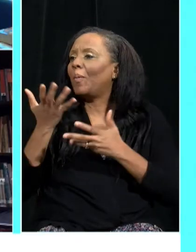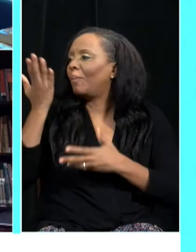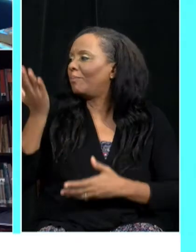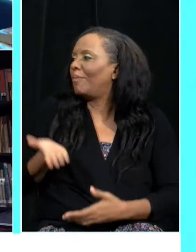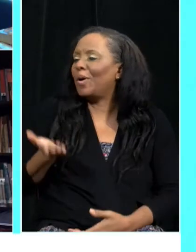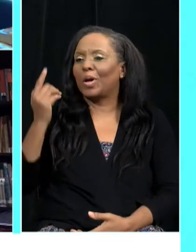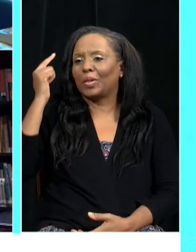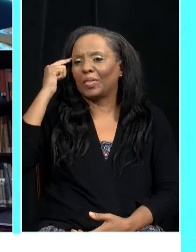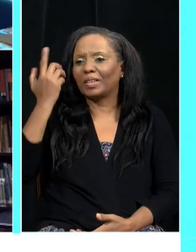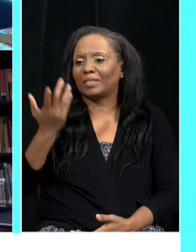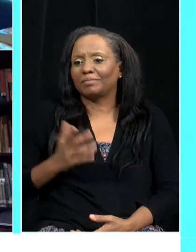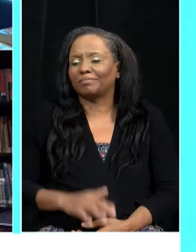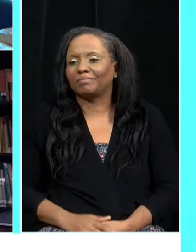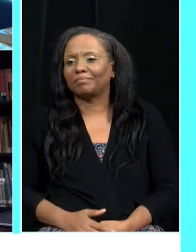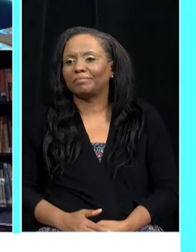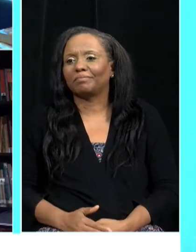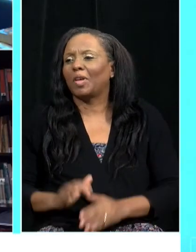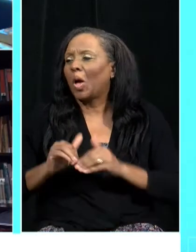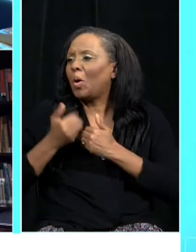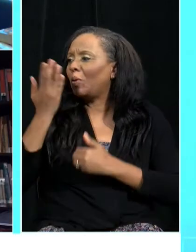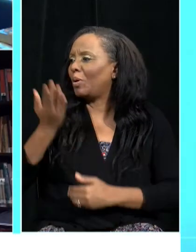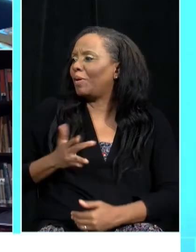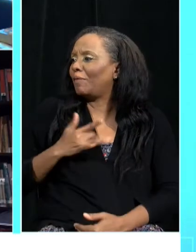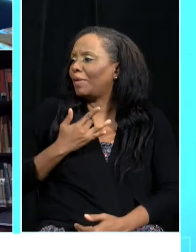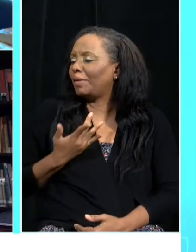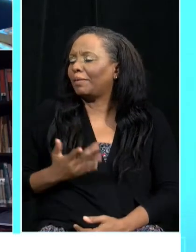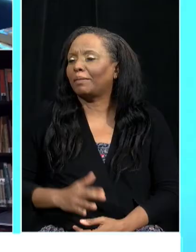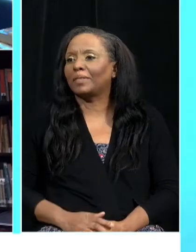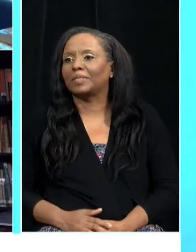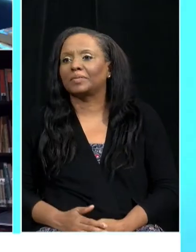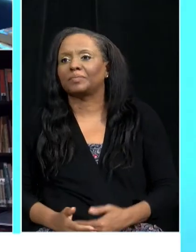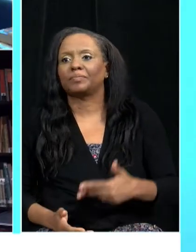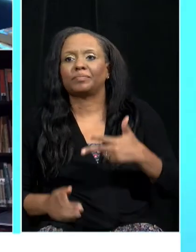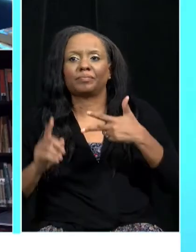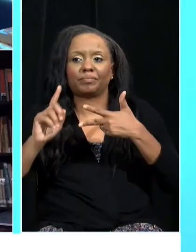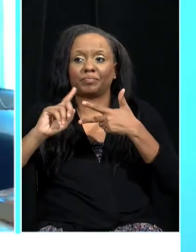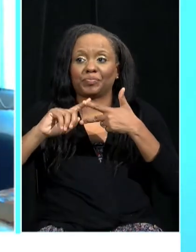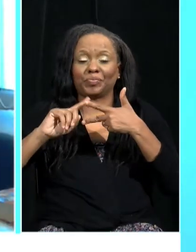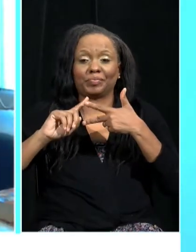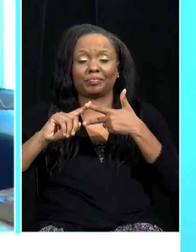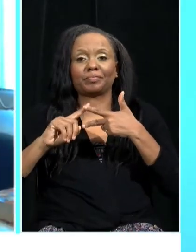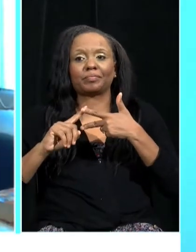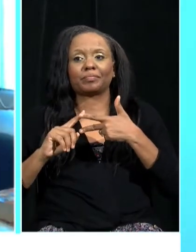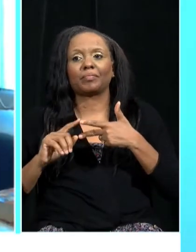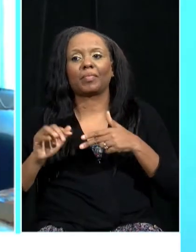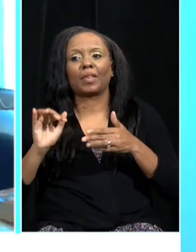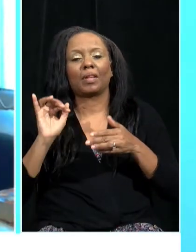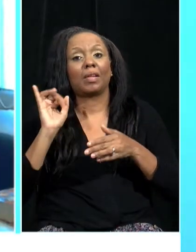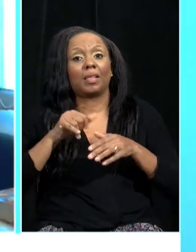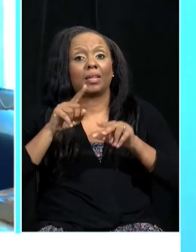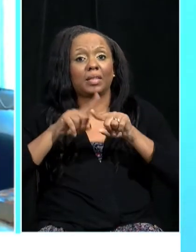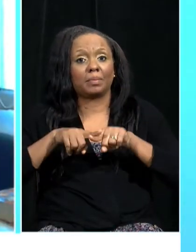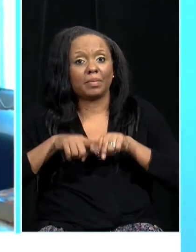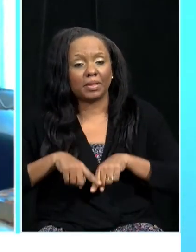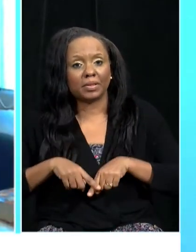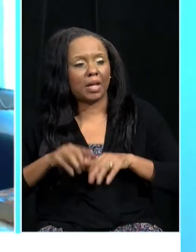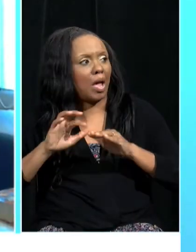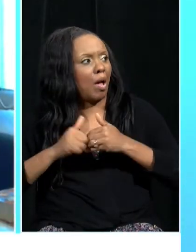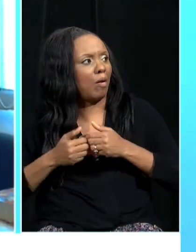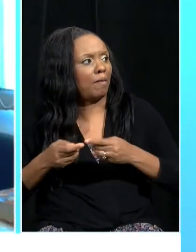All of that is contingent on the rate of recovery. We were speaking at the top of the program